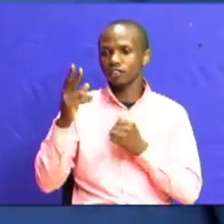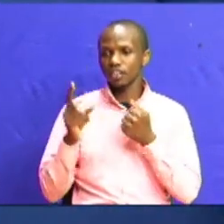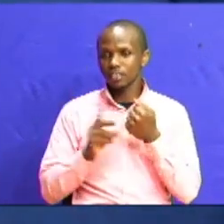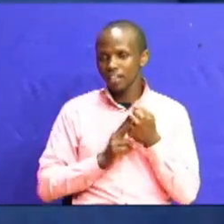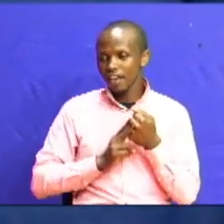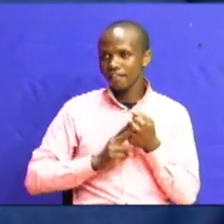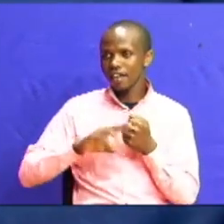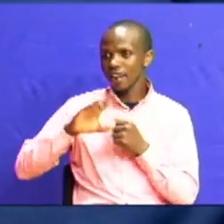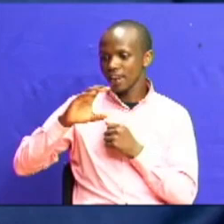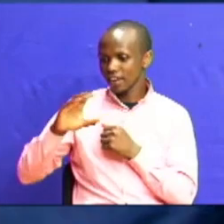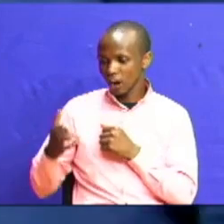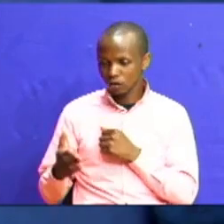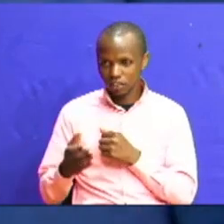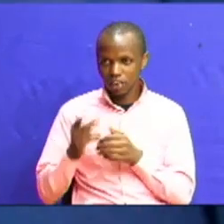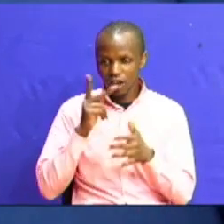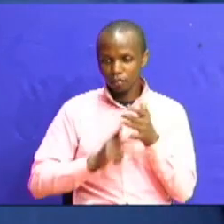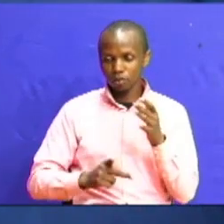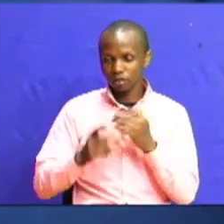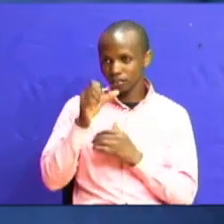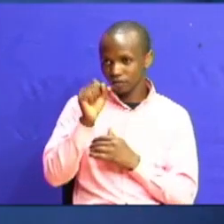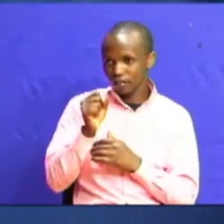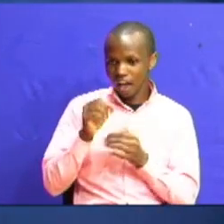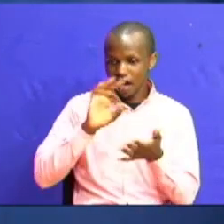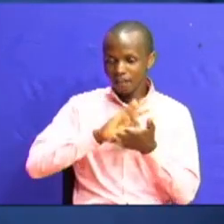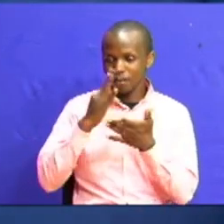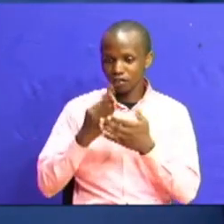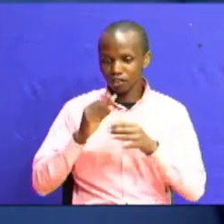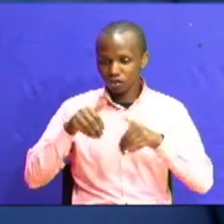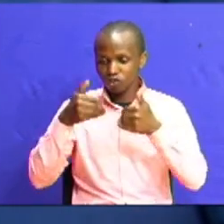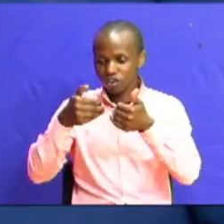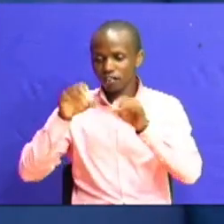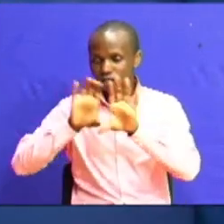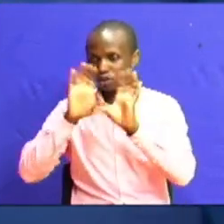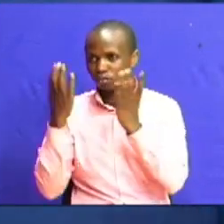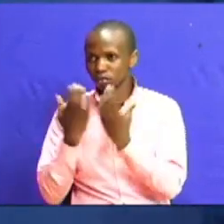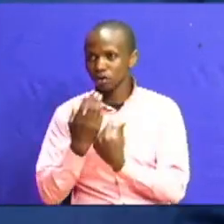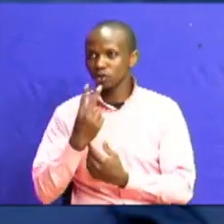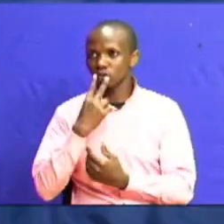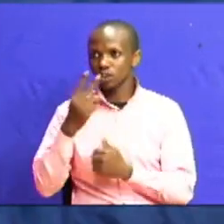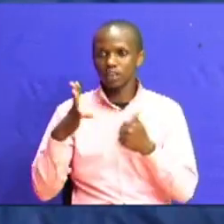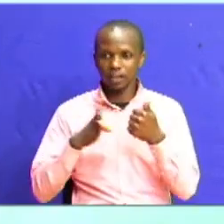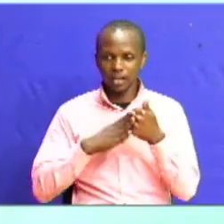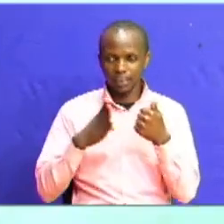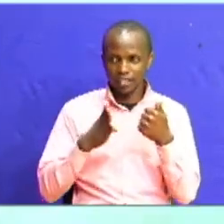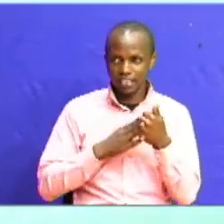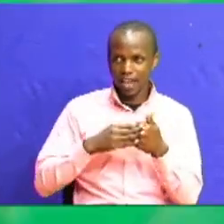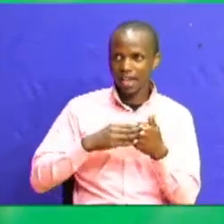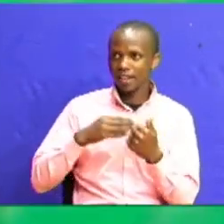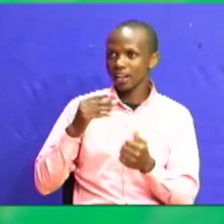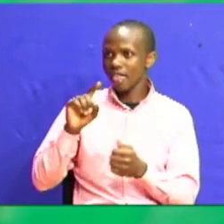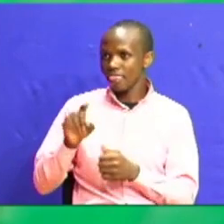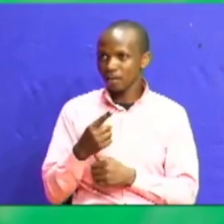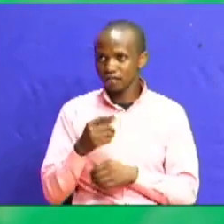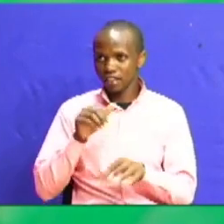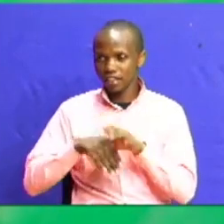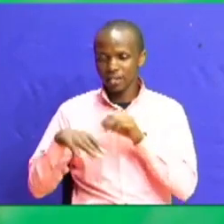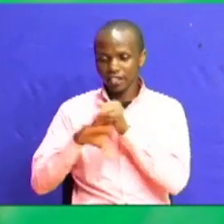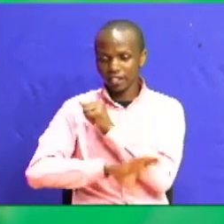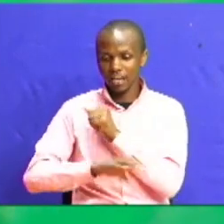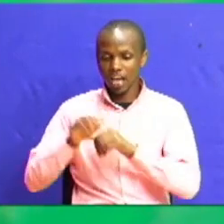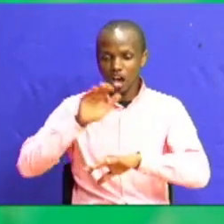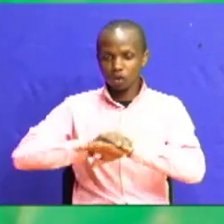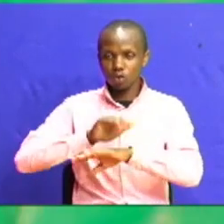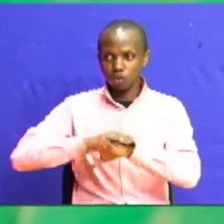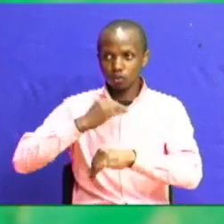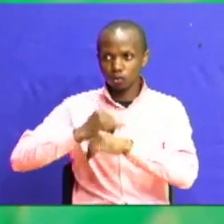In phase five, the foundation handed over to the community 299 projects across the country. It has been a great joy to